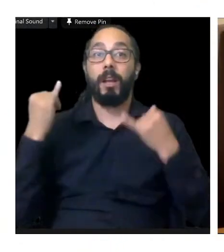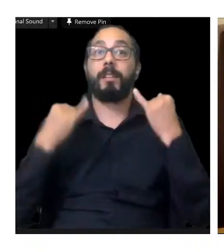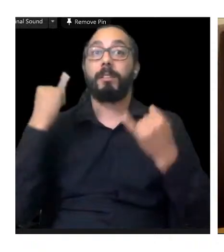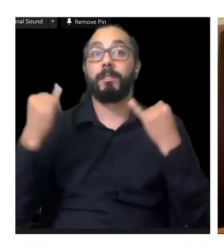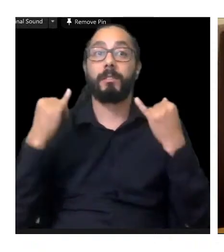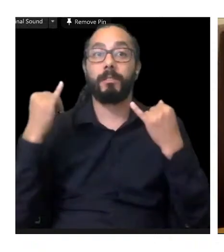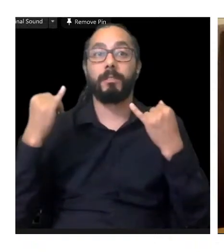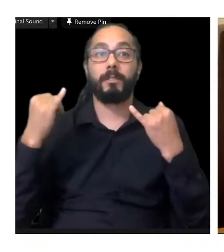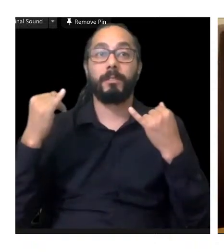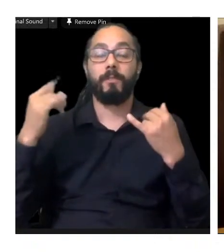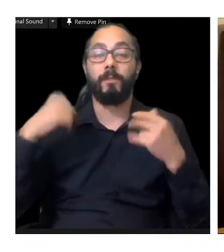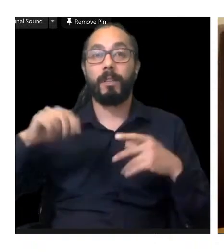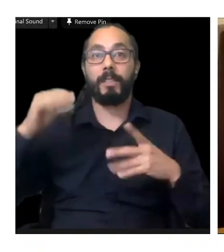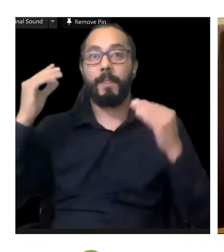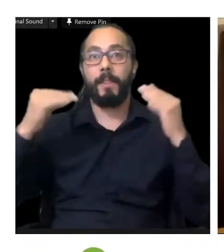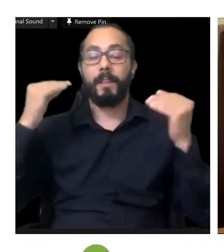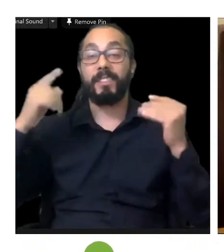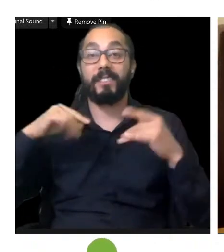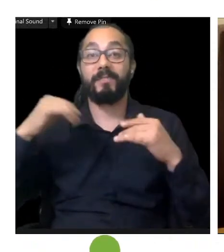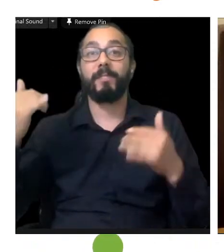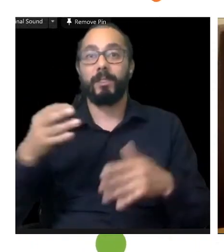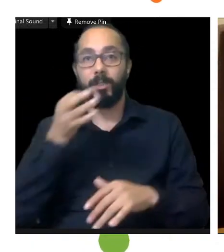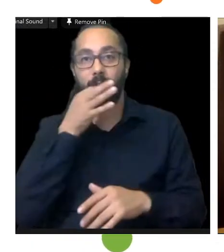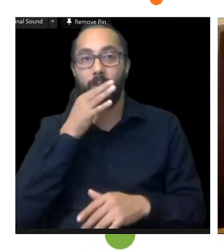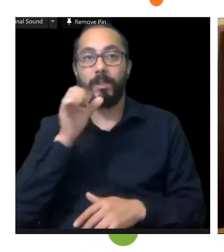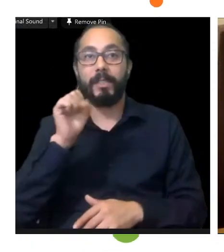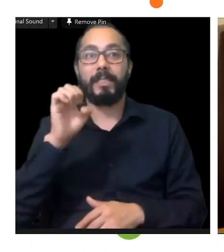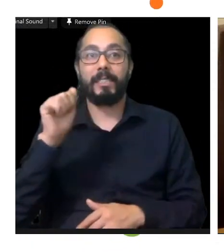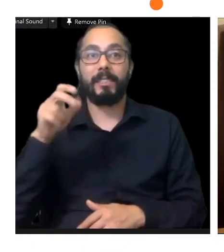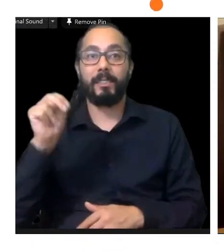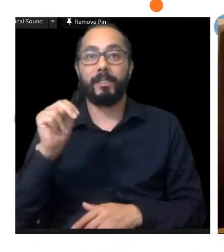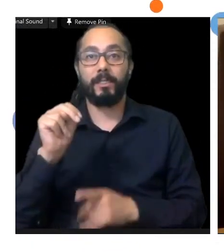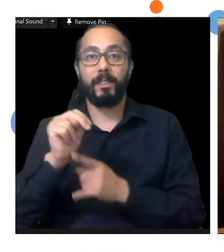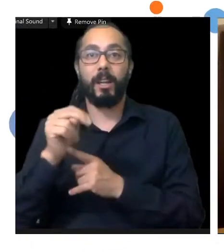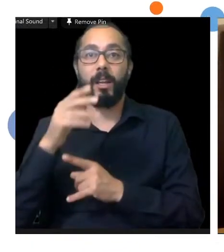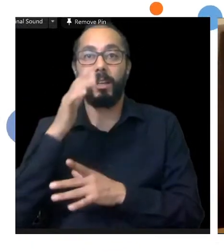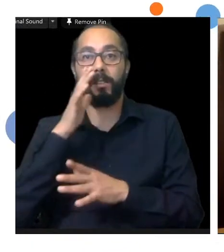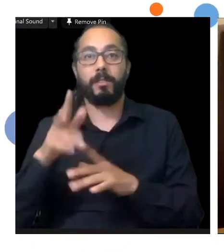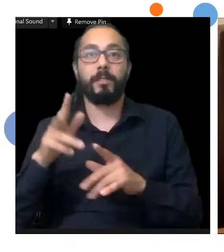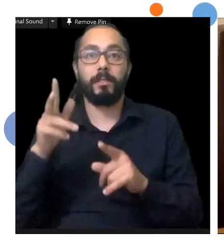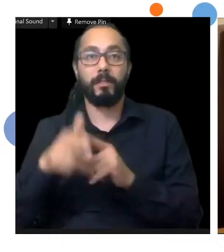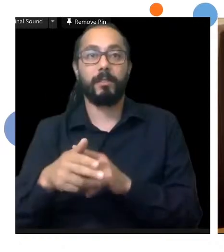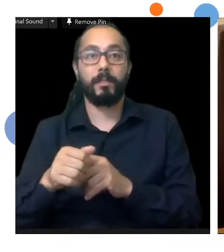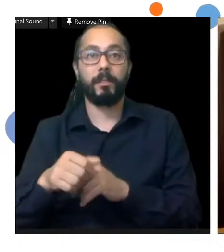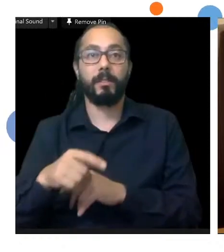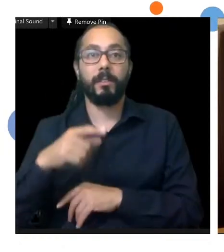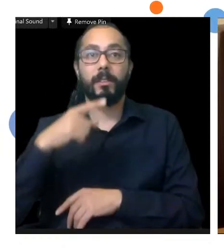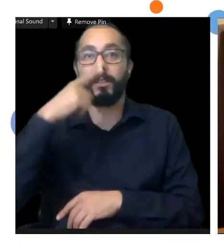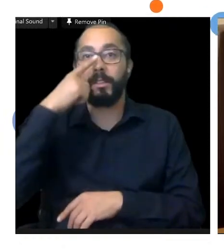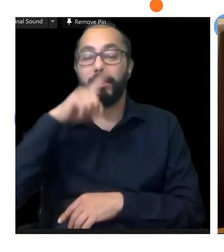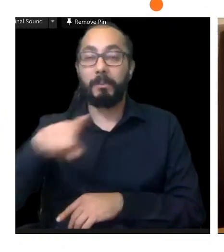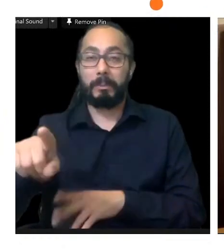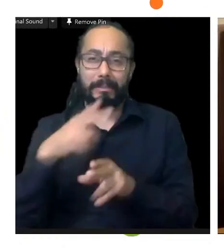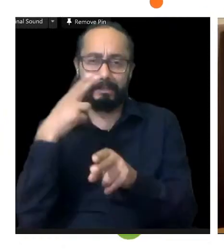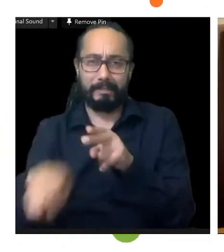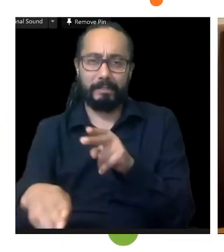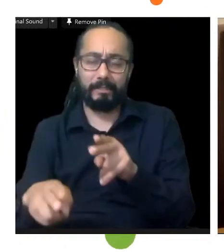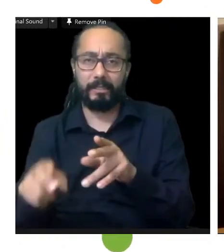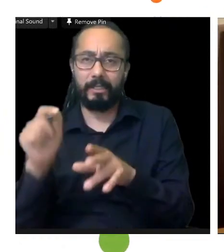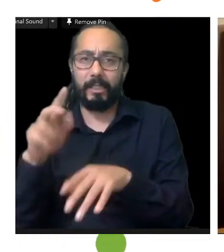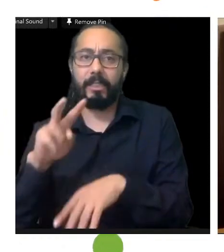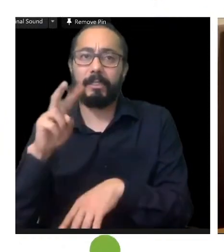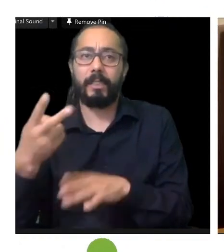into for many of us heading into a season that is going to be disruptive. I'm going to get you to do the shortest possible answer to that second part,